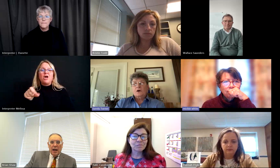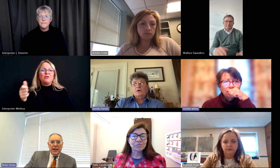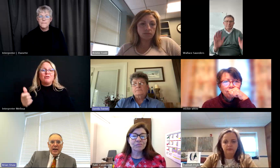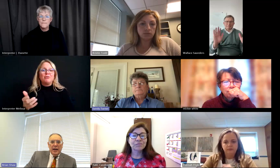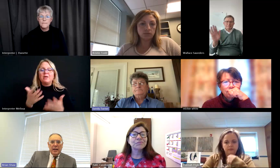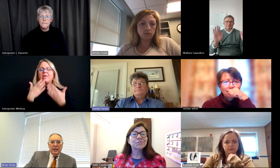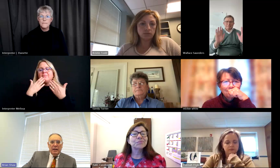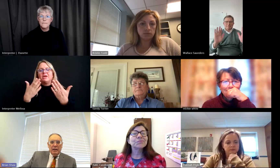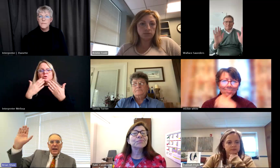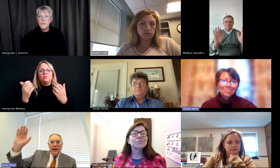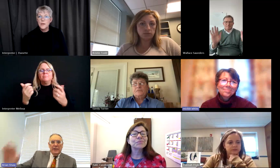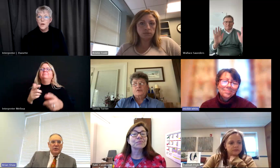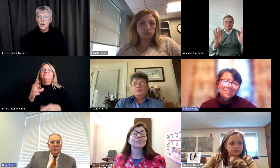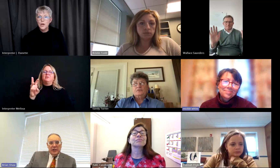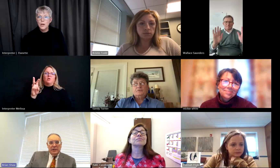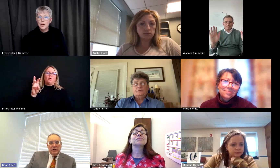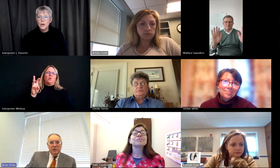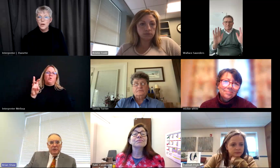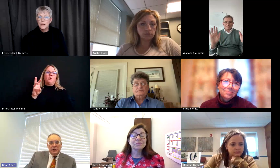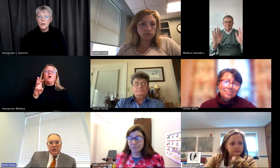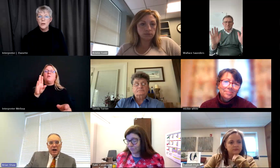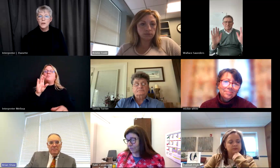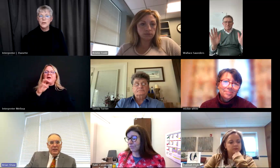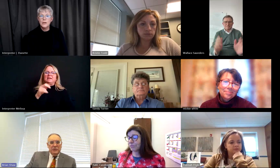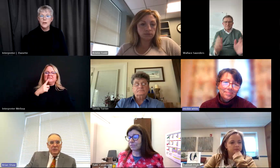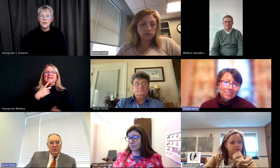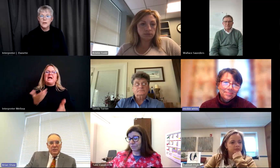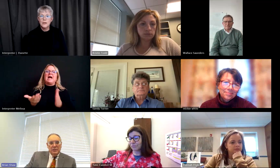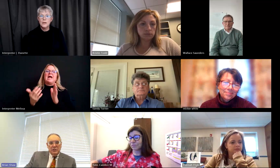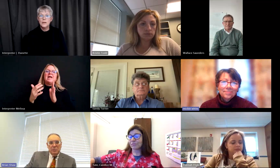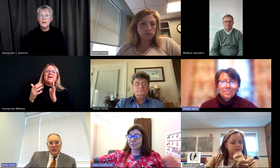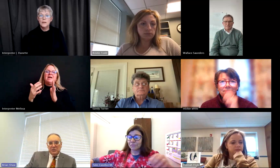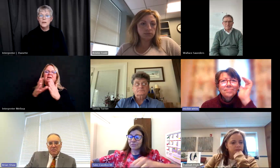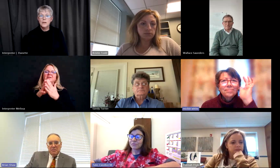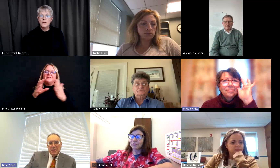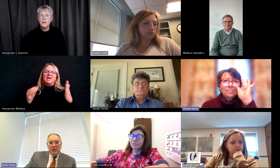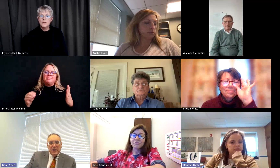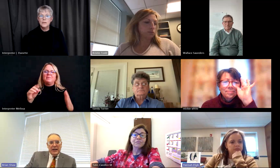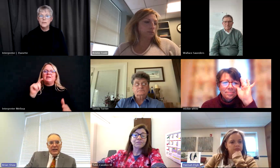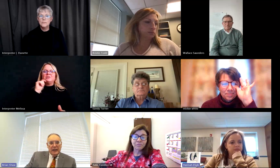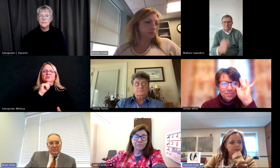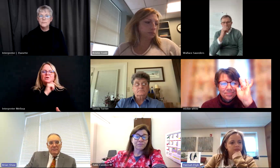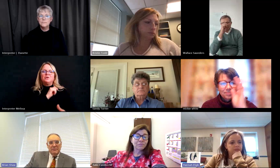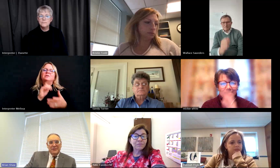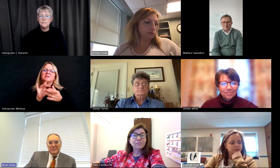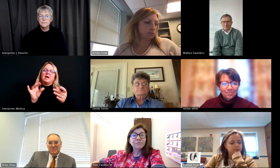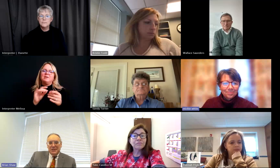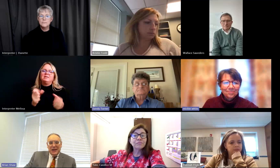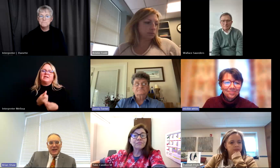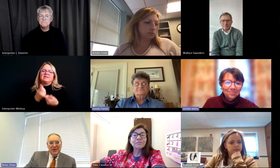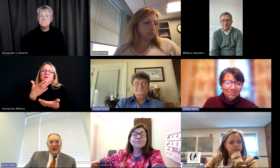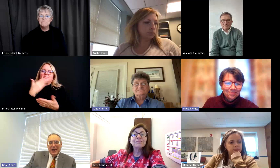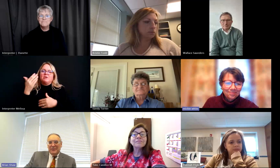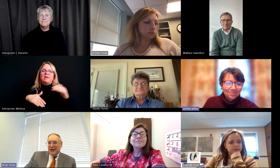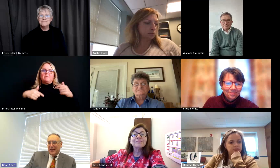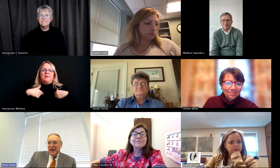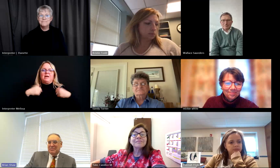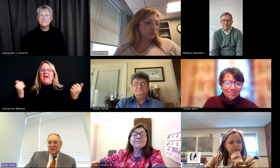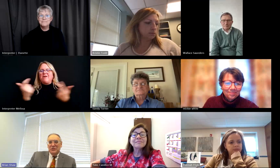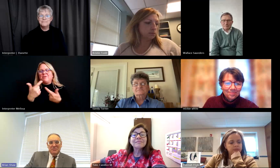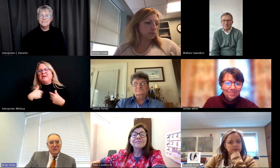Thank you all. I echo Cindy Turner's comments expressed better than I can. But everybody